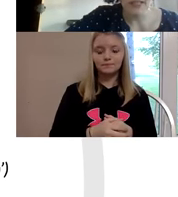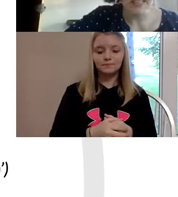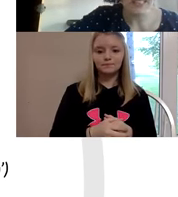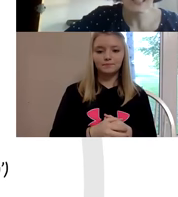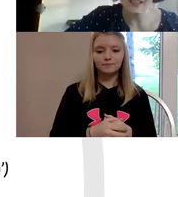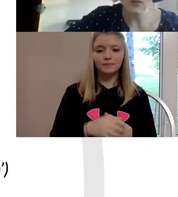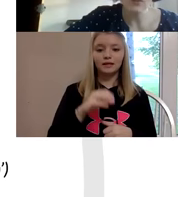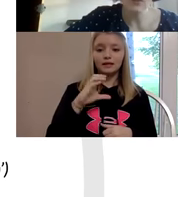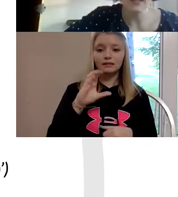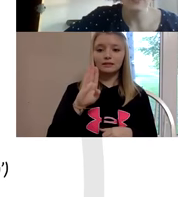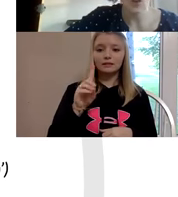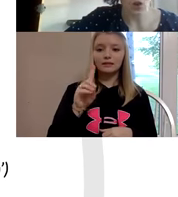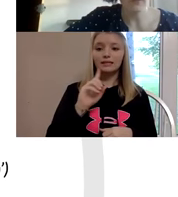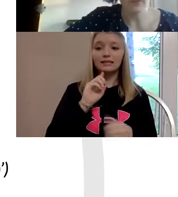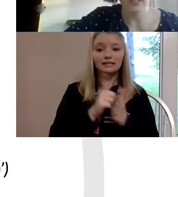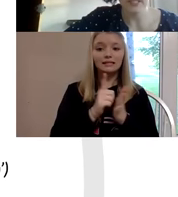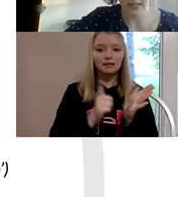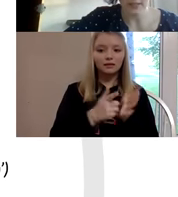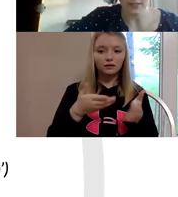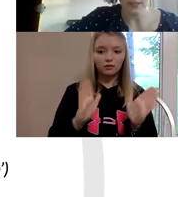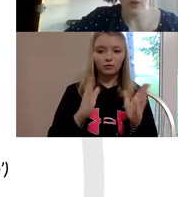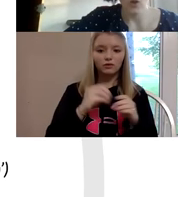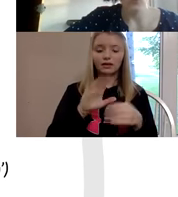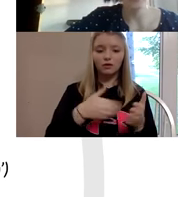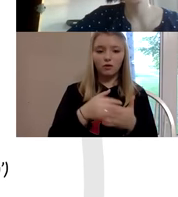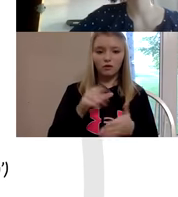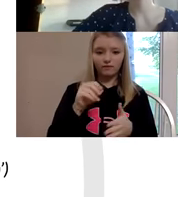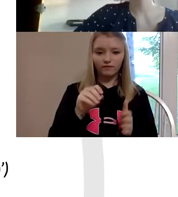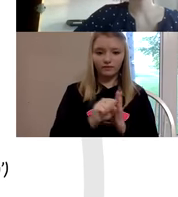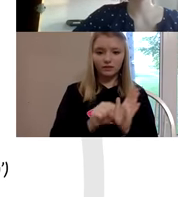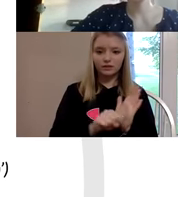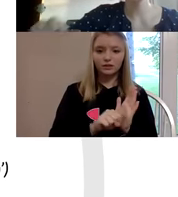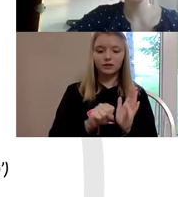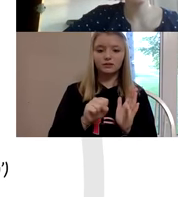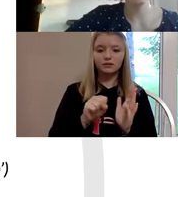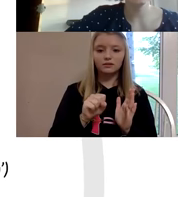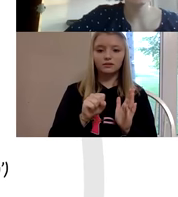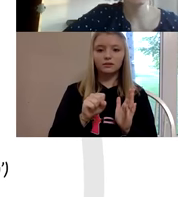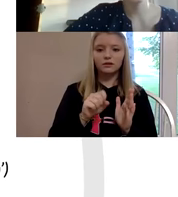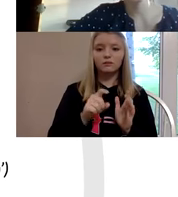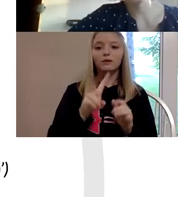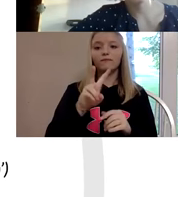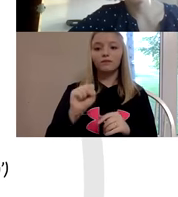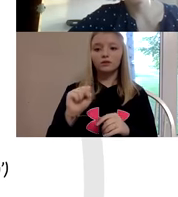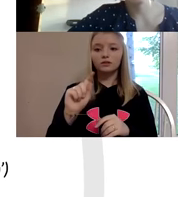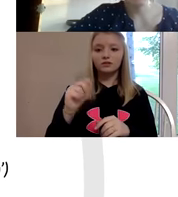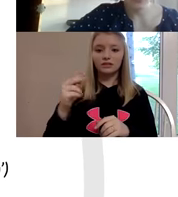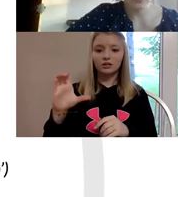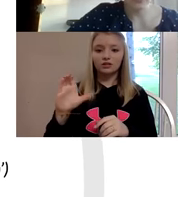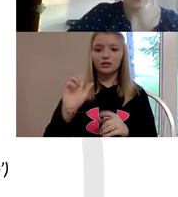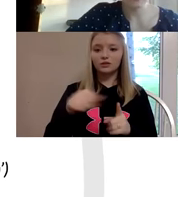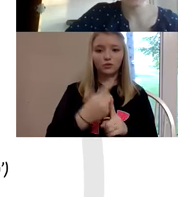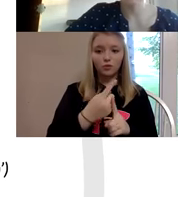CBD is legal in all 50 states, where THC is only legal in